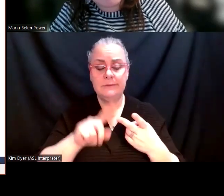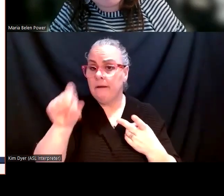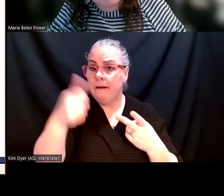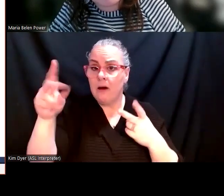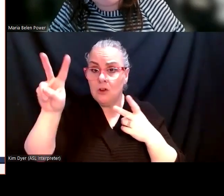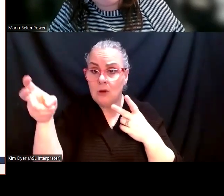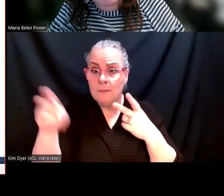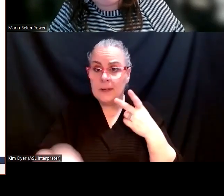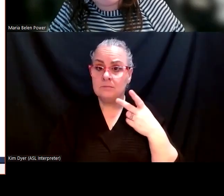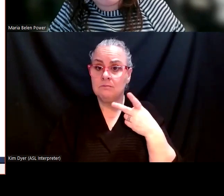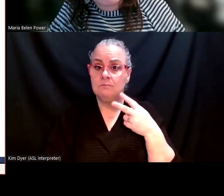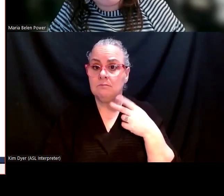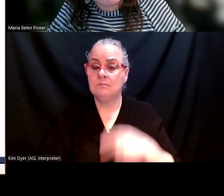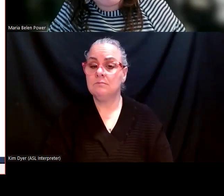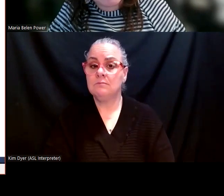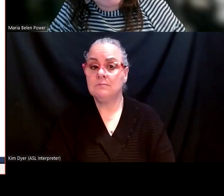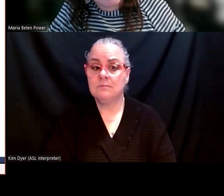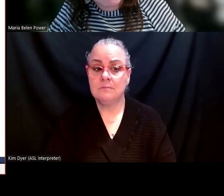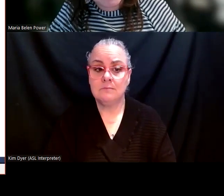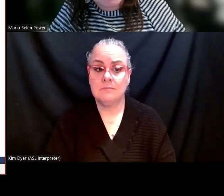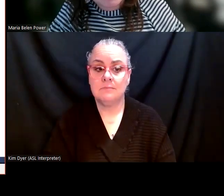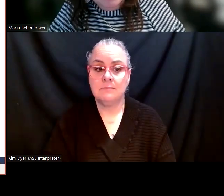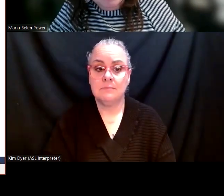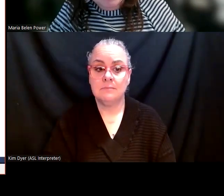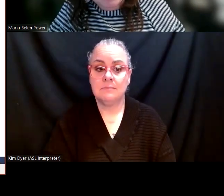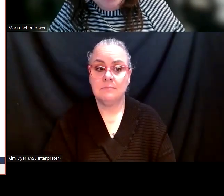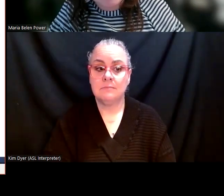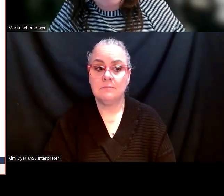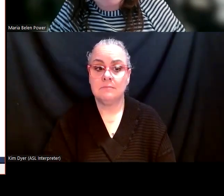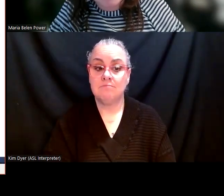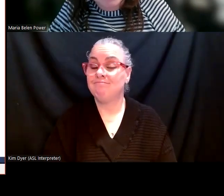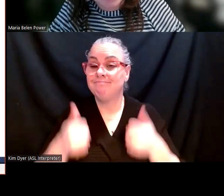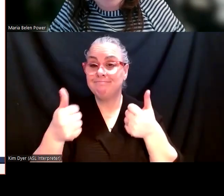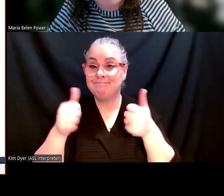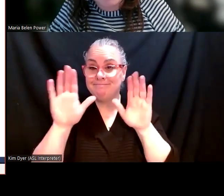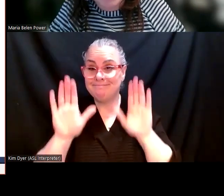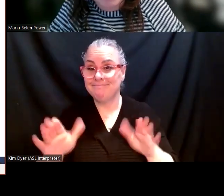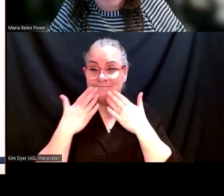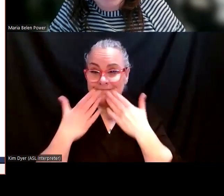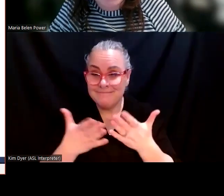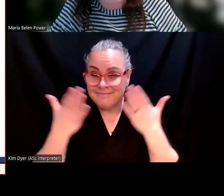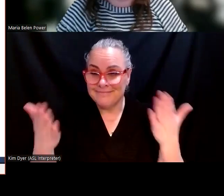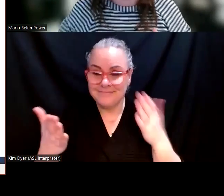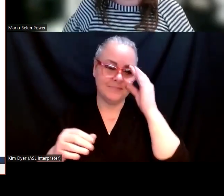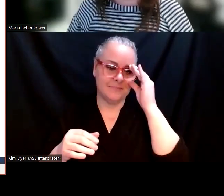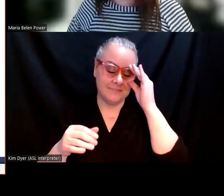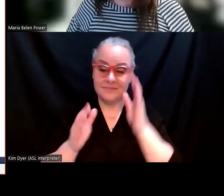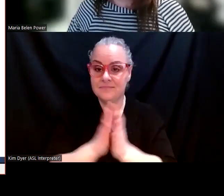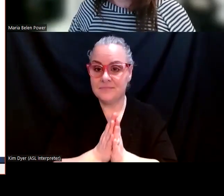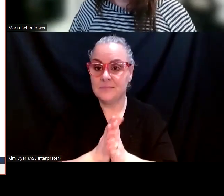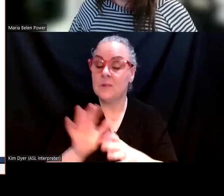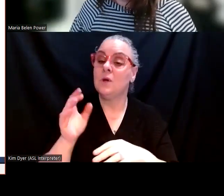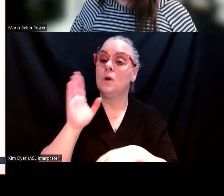Great. Okay, so we will see